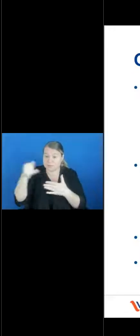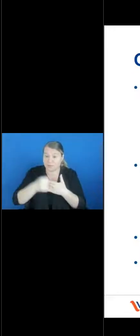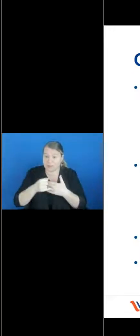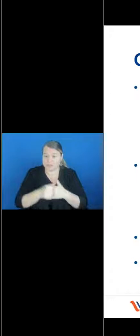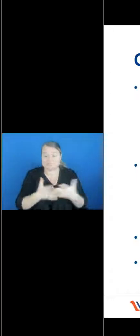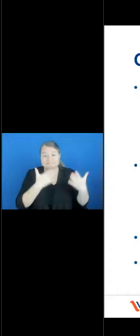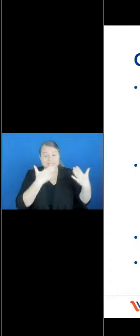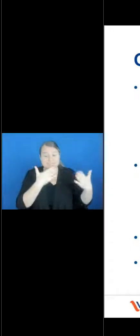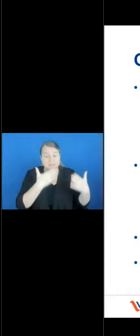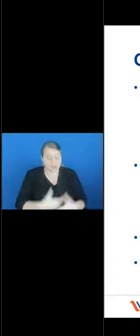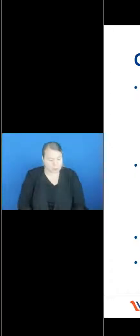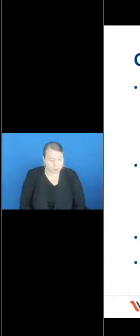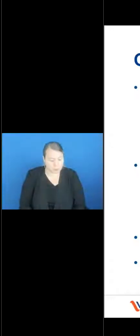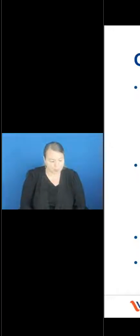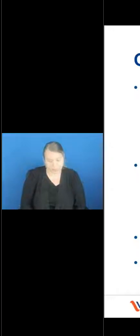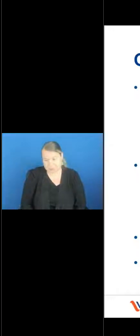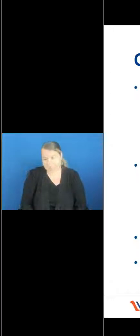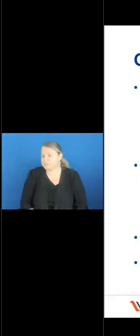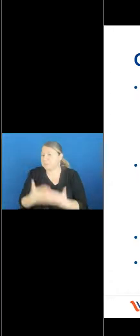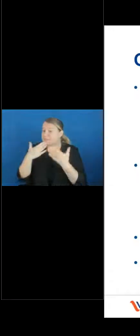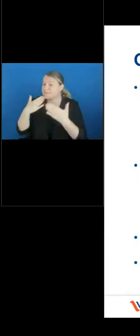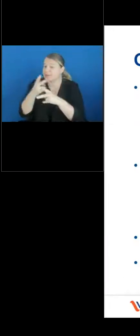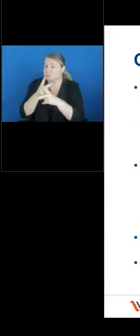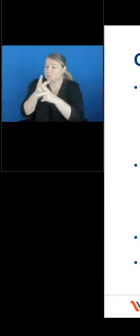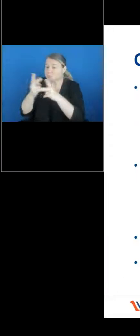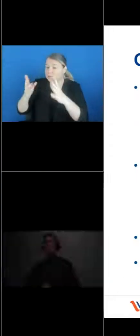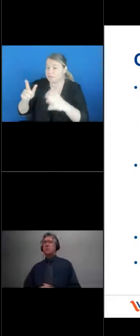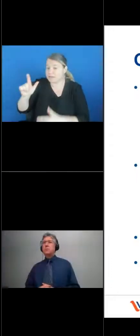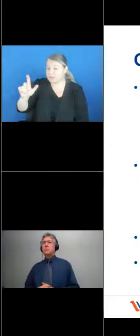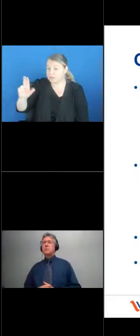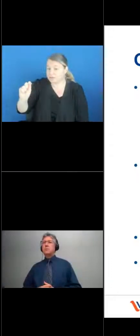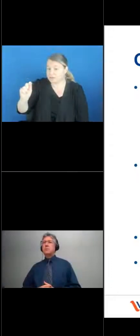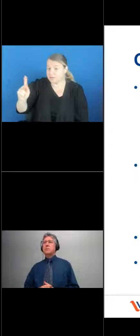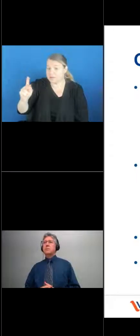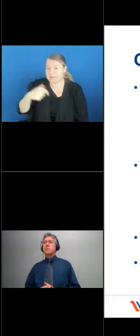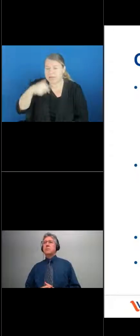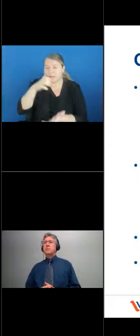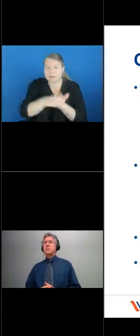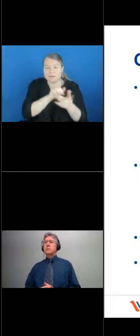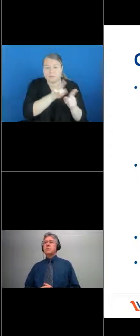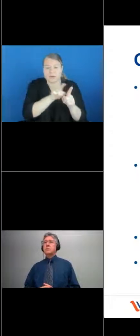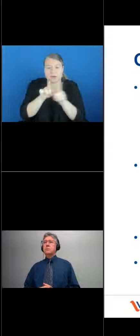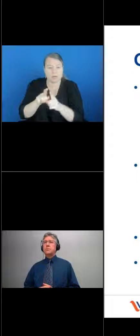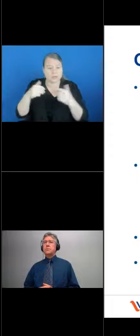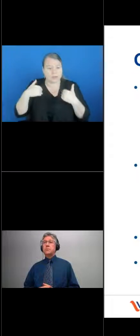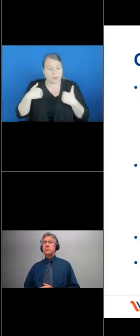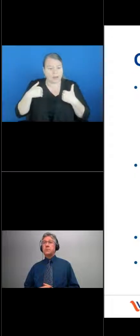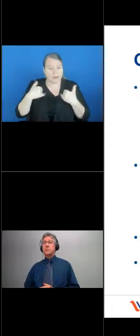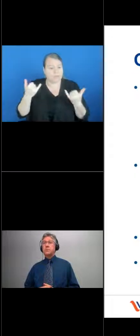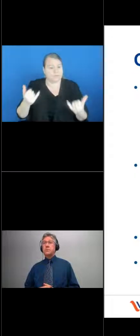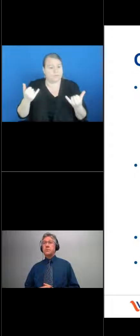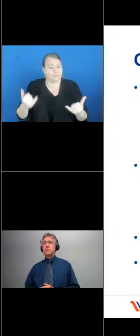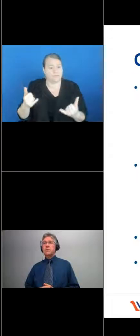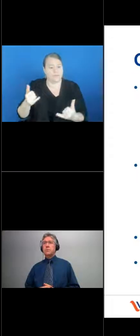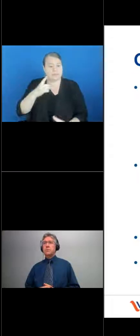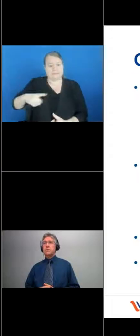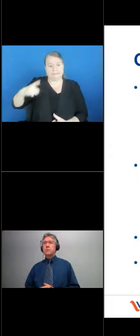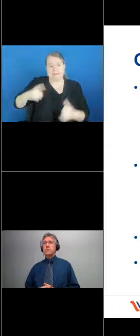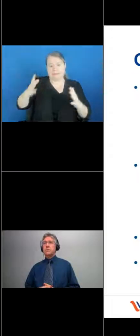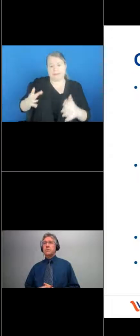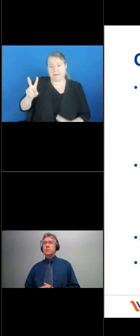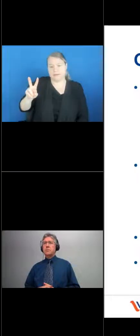you. Thank you, Supervisor Lusk. I believe we also have on the line Delegate Vivian